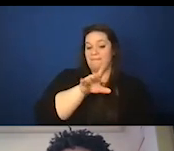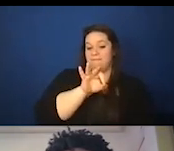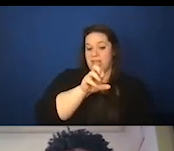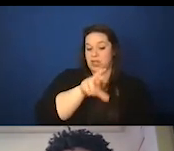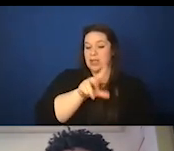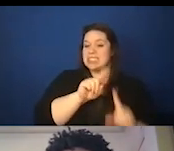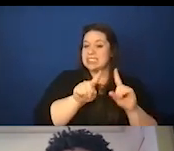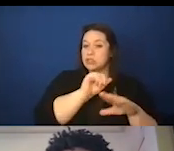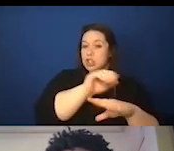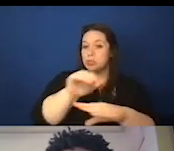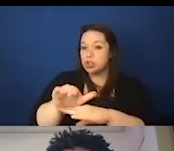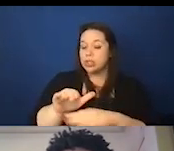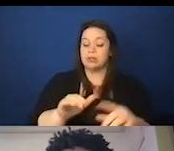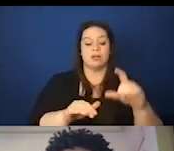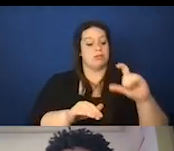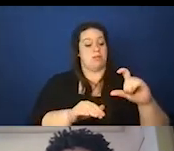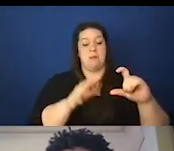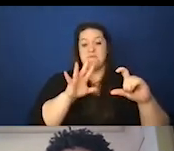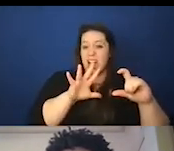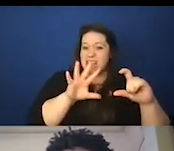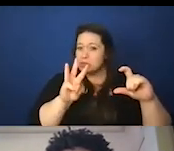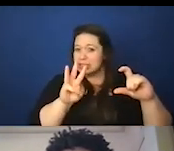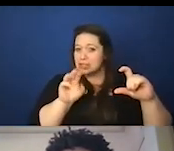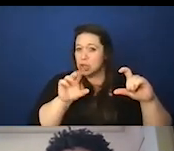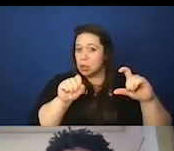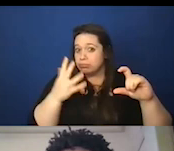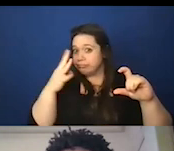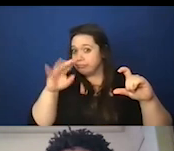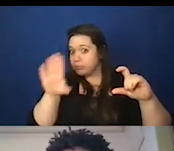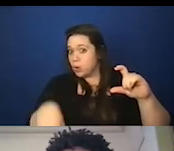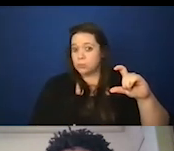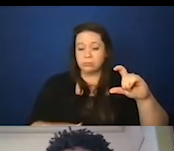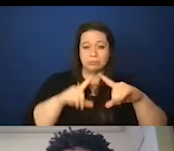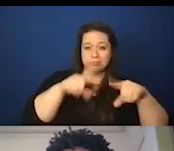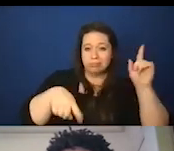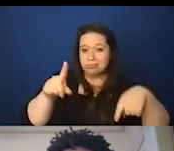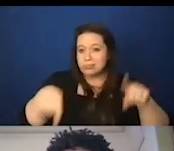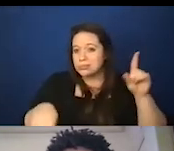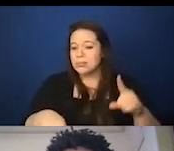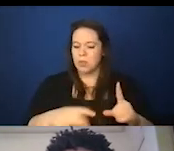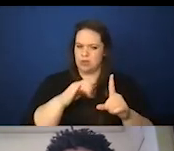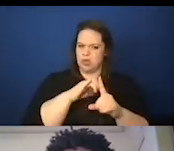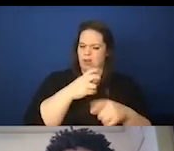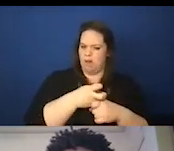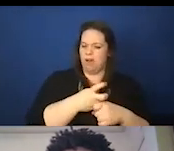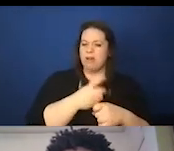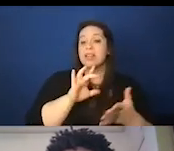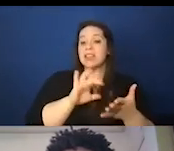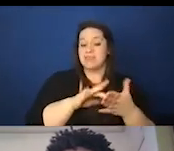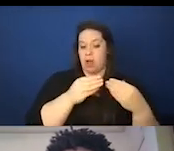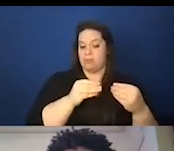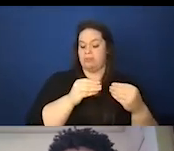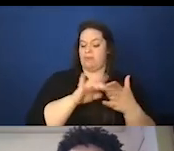because it could have 5 shots, it could have 6 shots in the vials. So that was tricky. And while you have a pharmacist doing